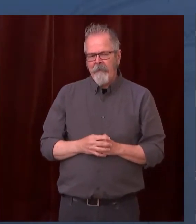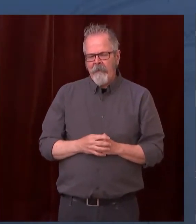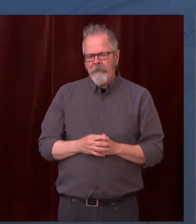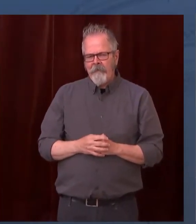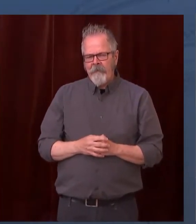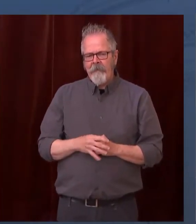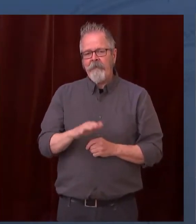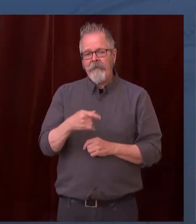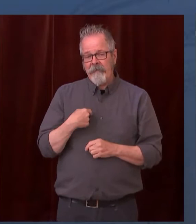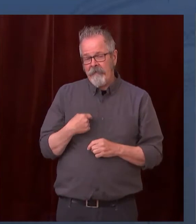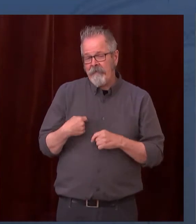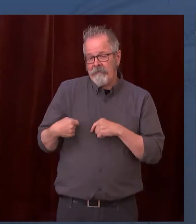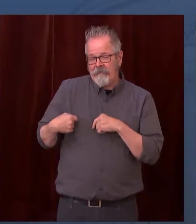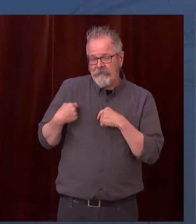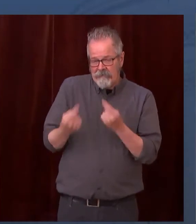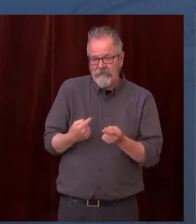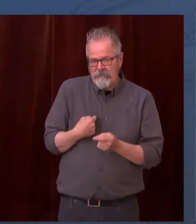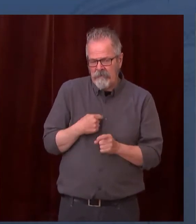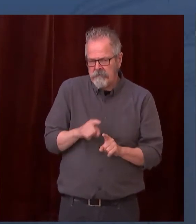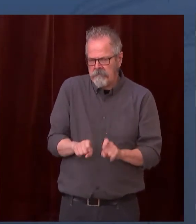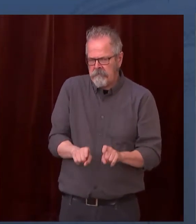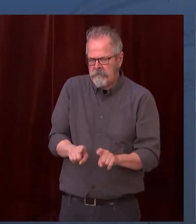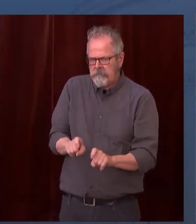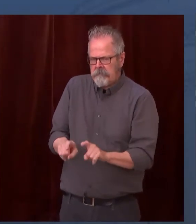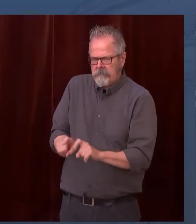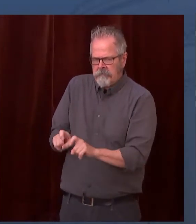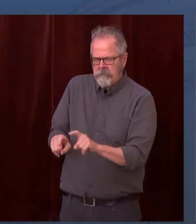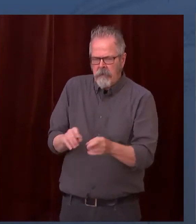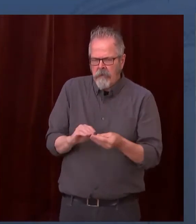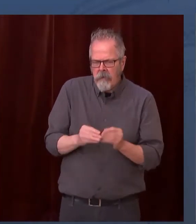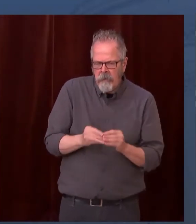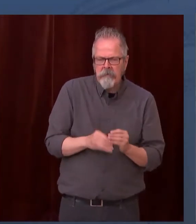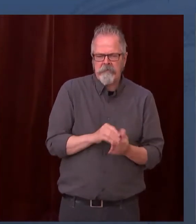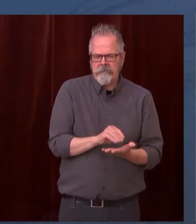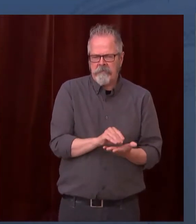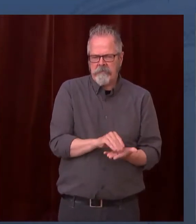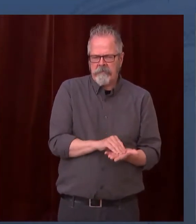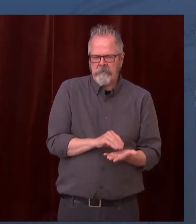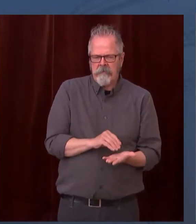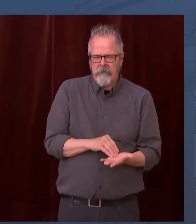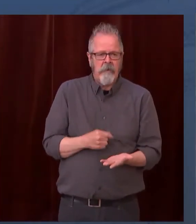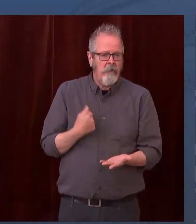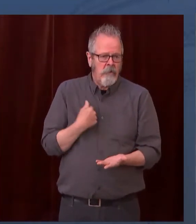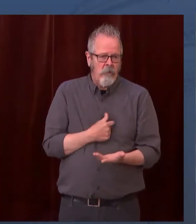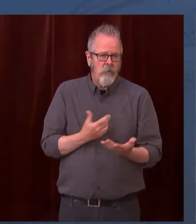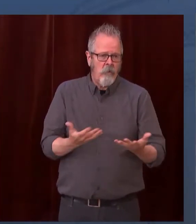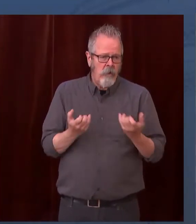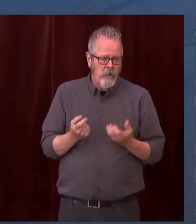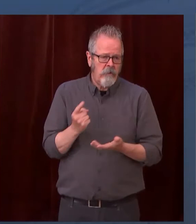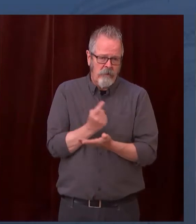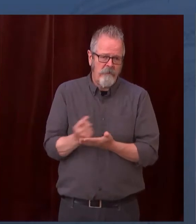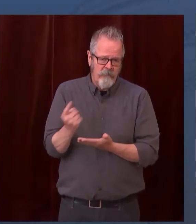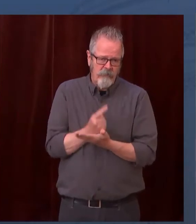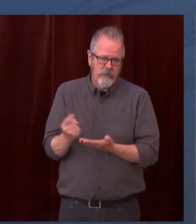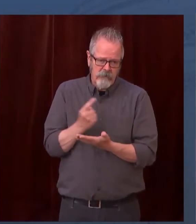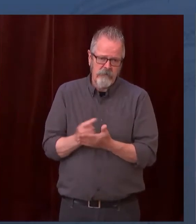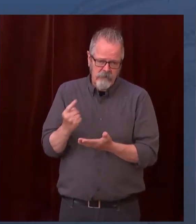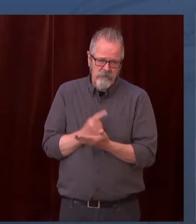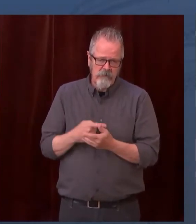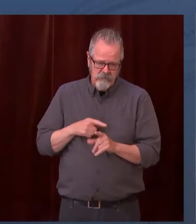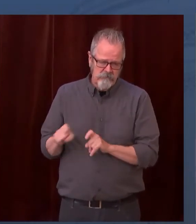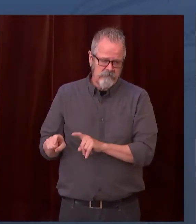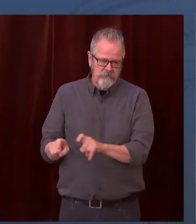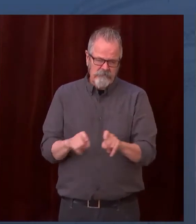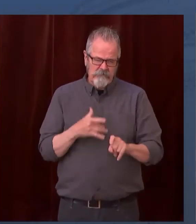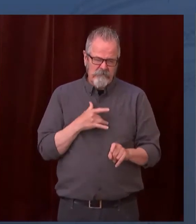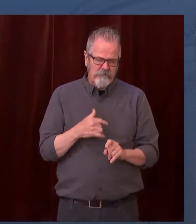basis. The cities and the county volunteers went out with the health district protocols and actually did 2 days